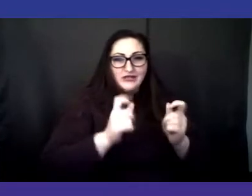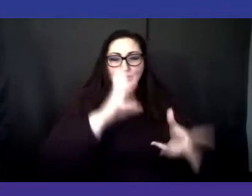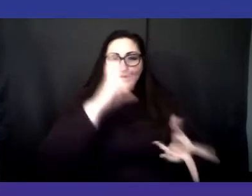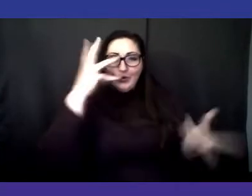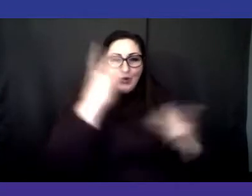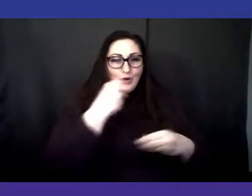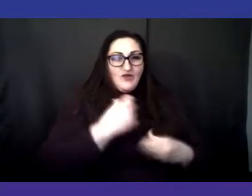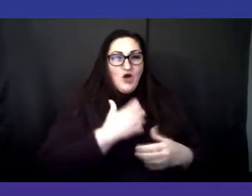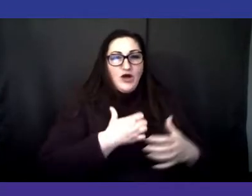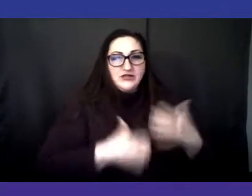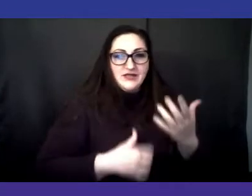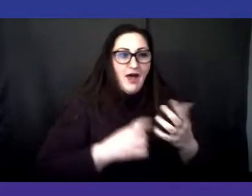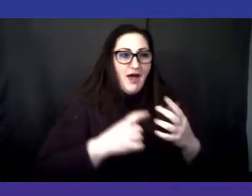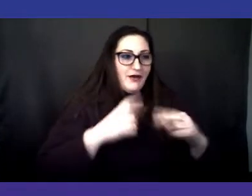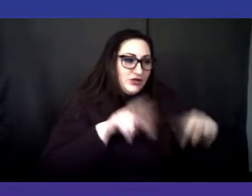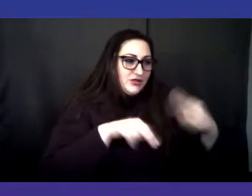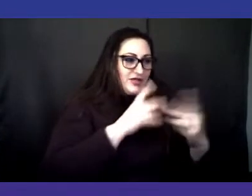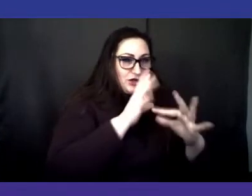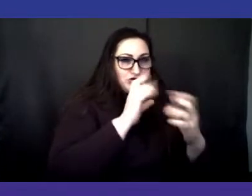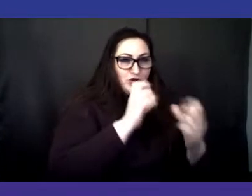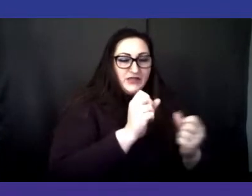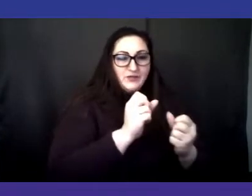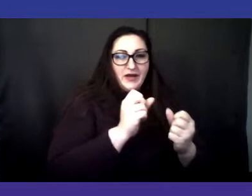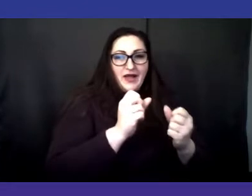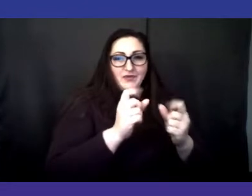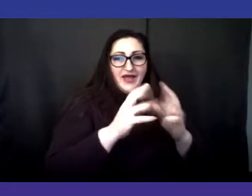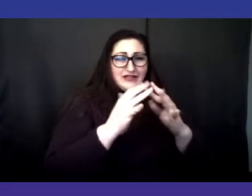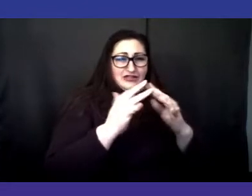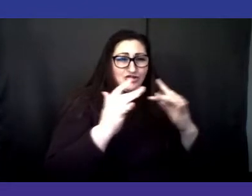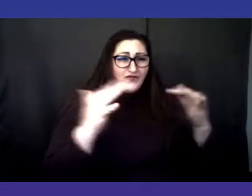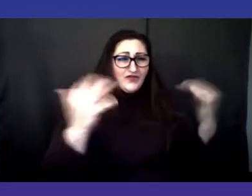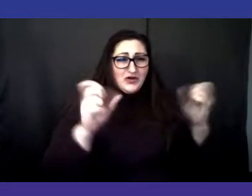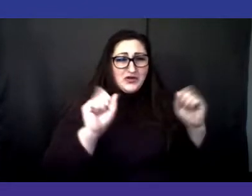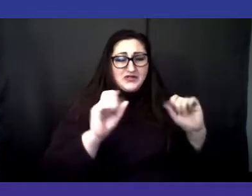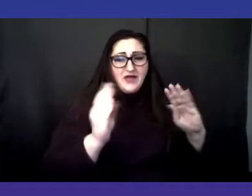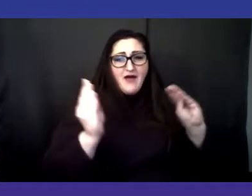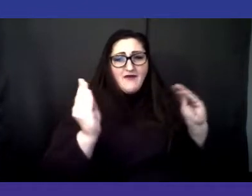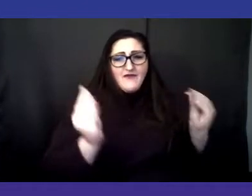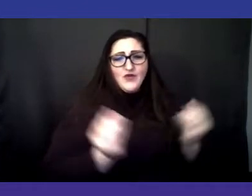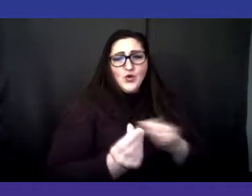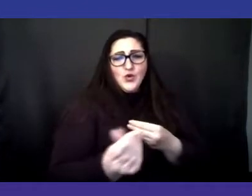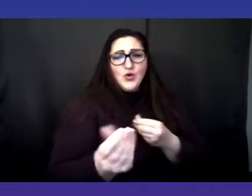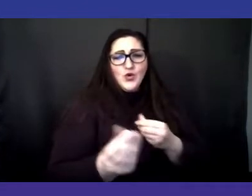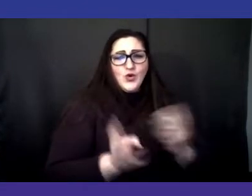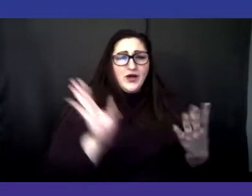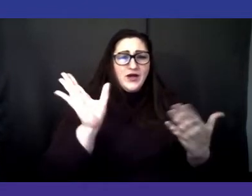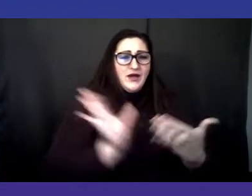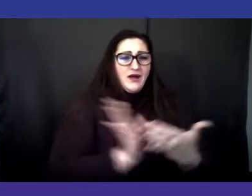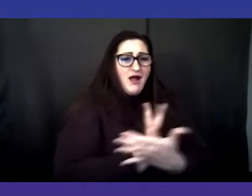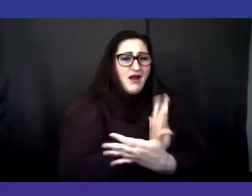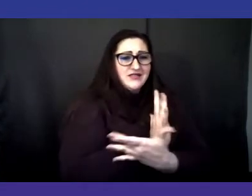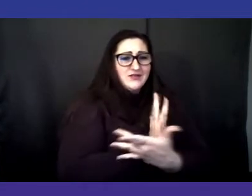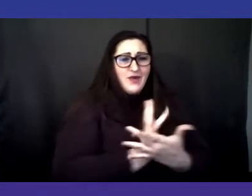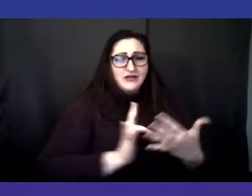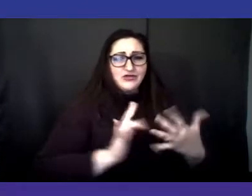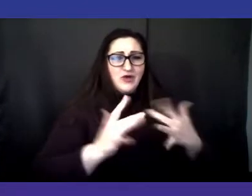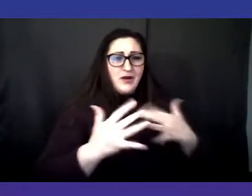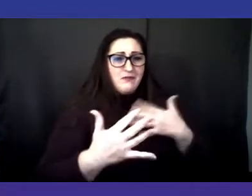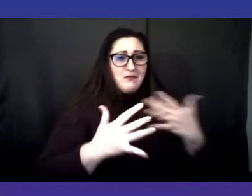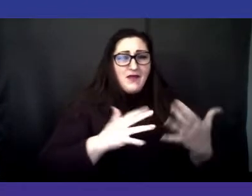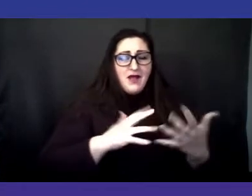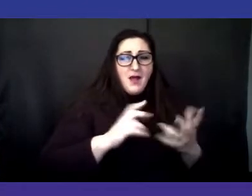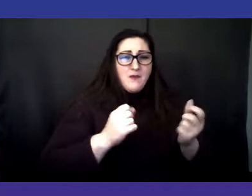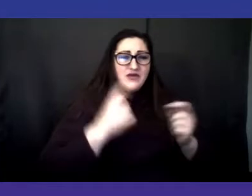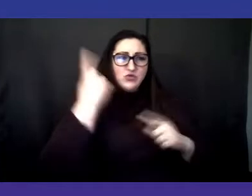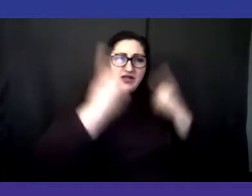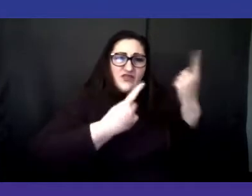fluid. And it'd just be wonderful to see where we're at in terms of things, and how do we live in solidarity with each other. And the last